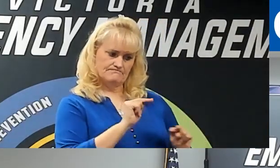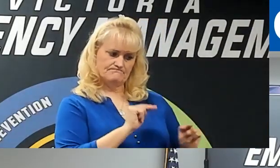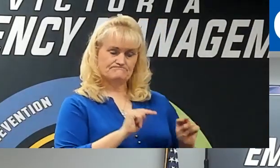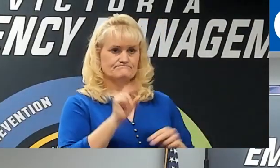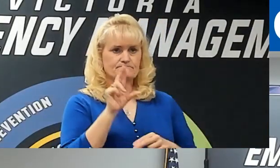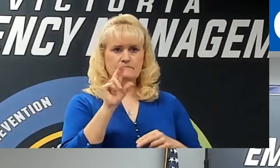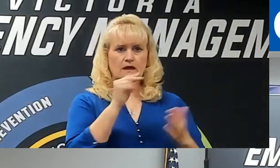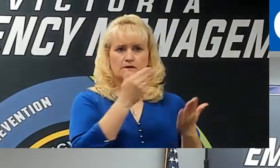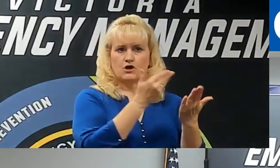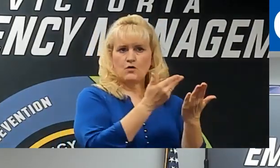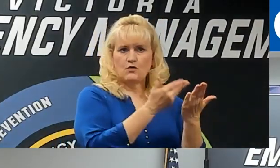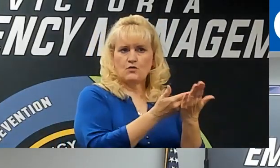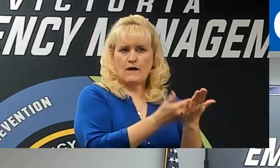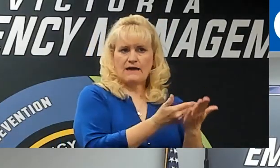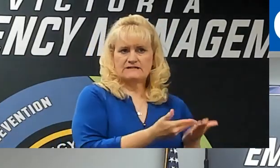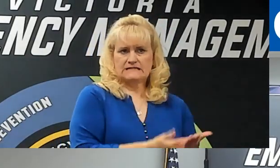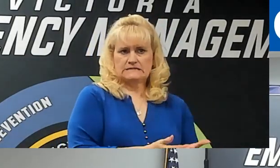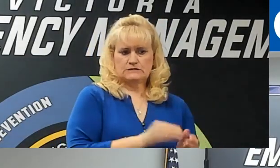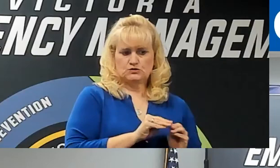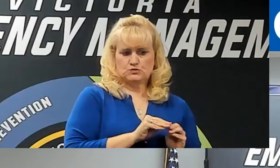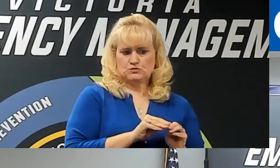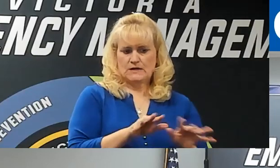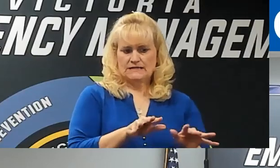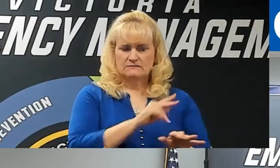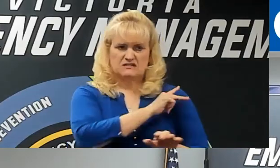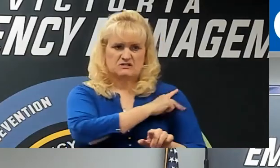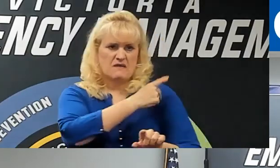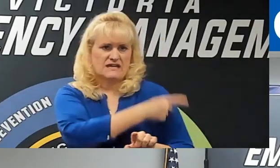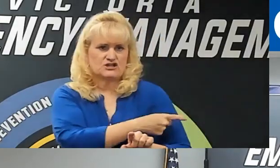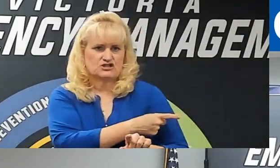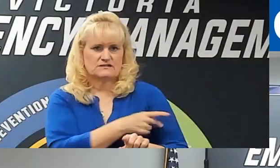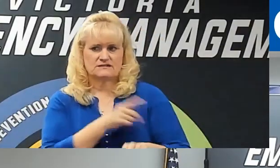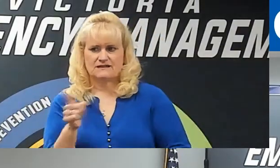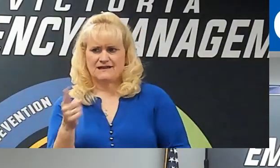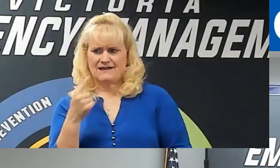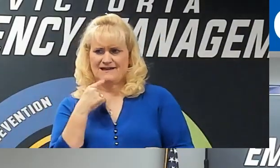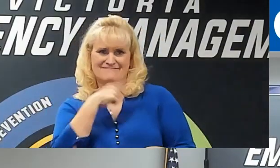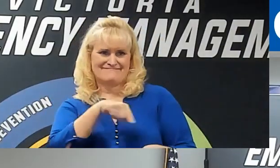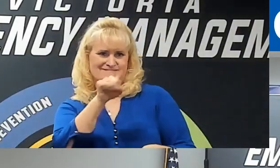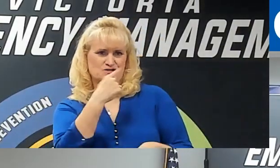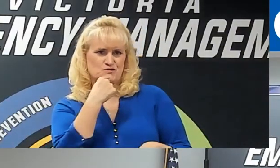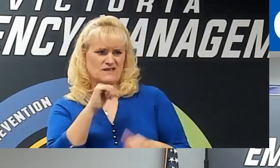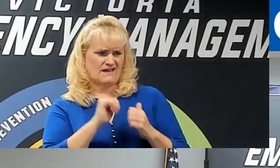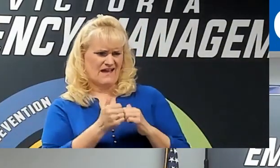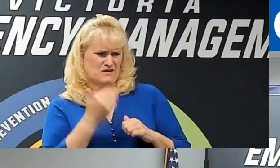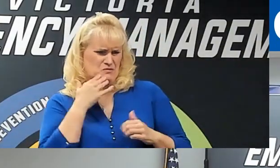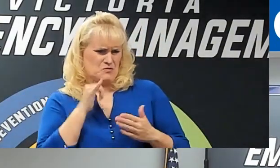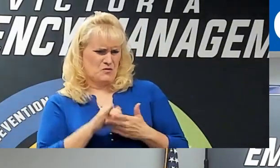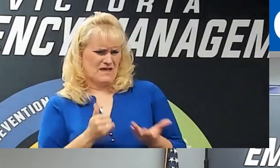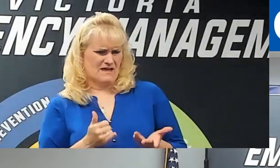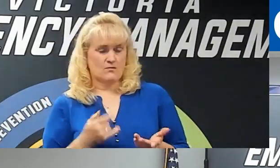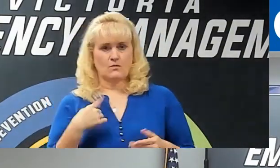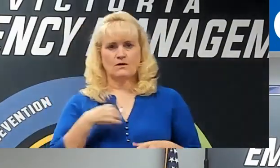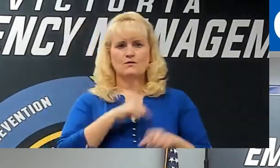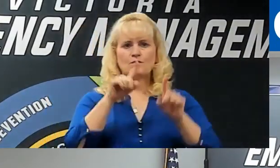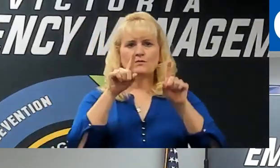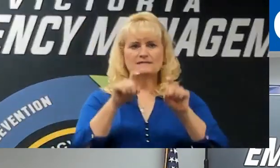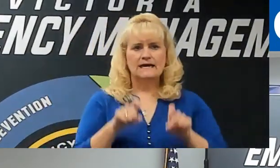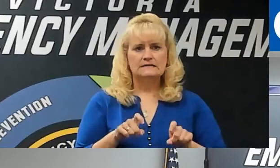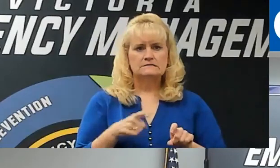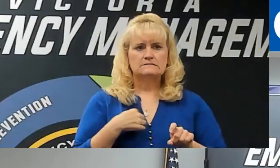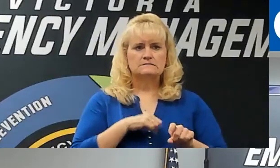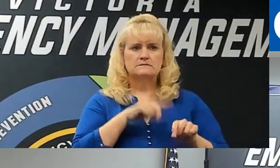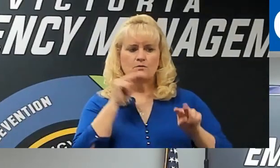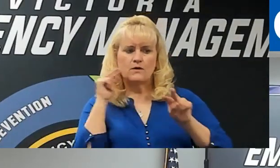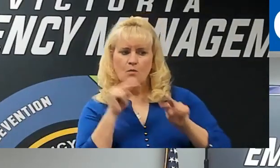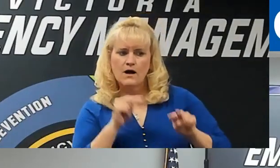evidence of any transmission to patients. Okay, and you say, well, how can you know that? Well, because we test them. Okay, and we watch them. Of course, they're in